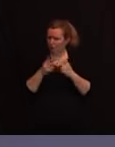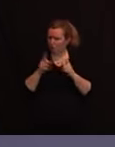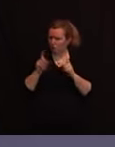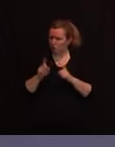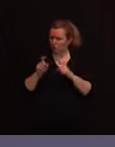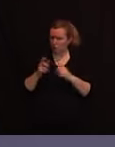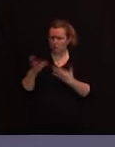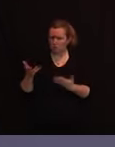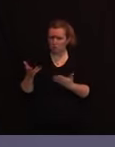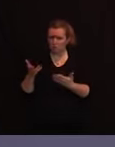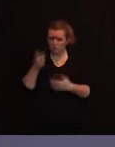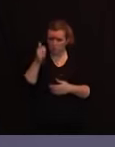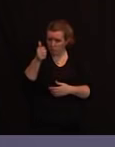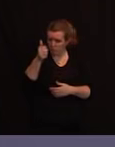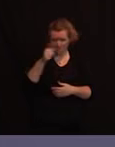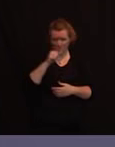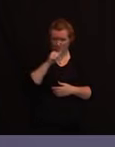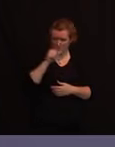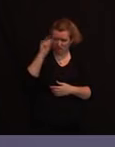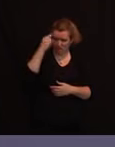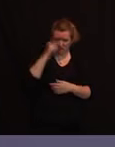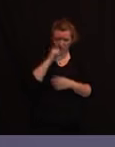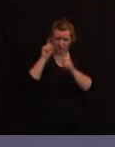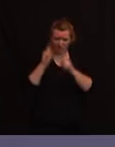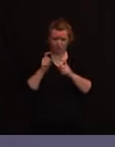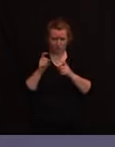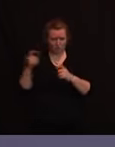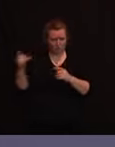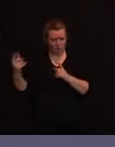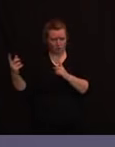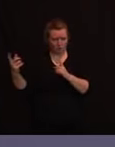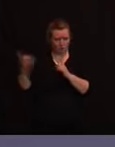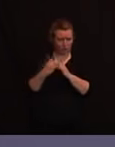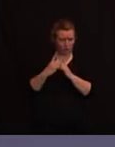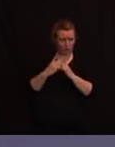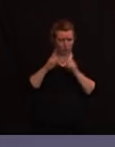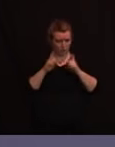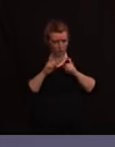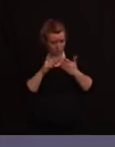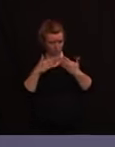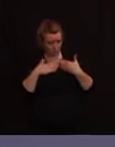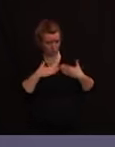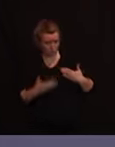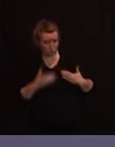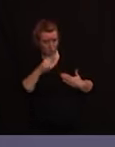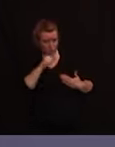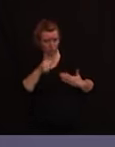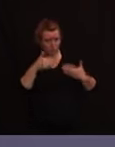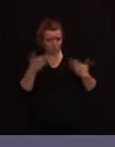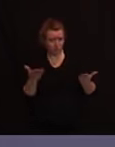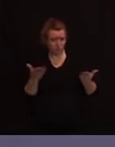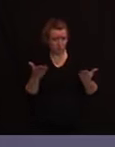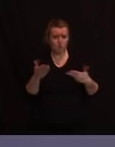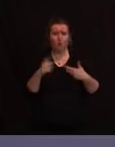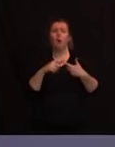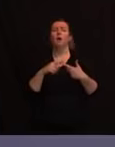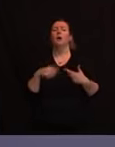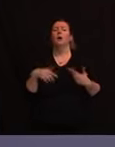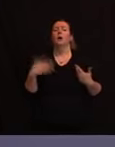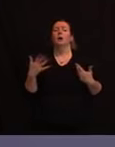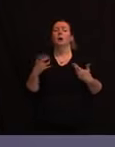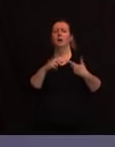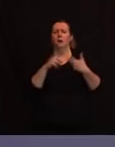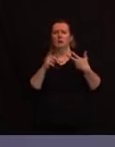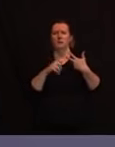haven't been tested. Does that change your decision on getting tested? And on the hospital data, can we get an idea